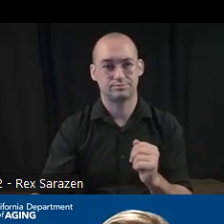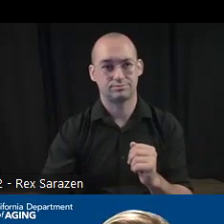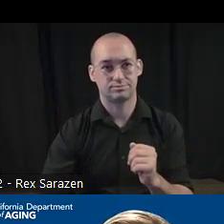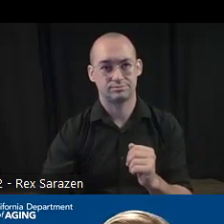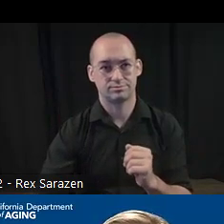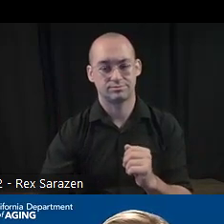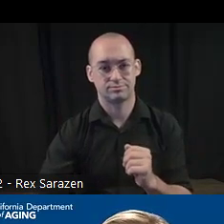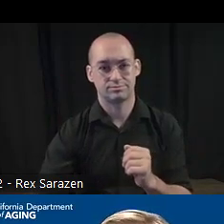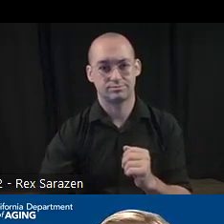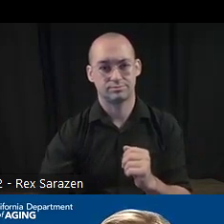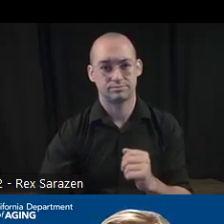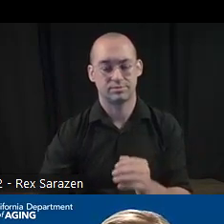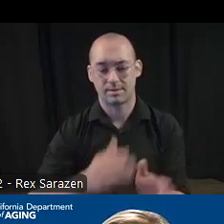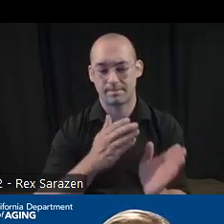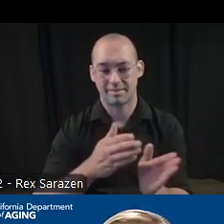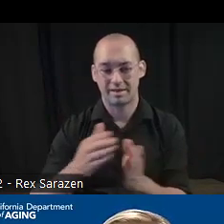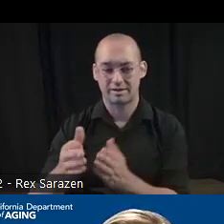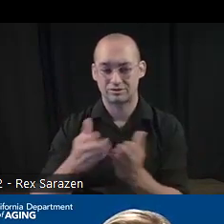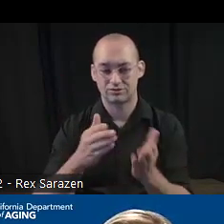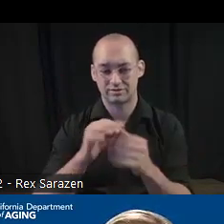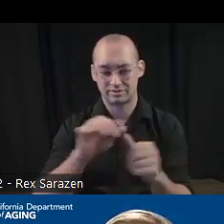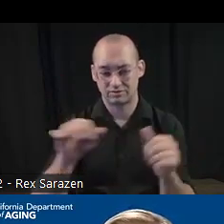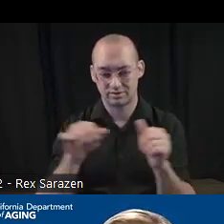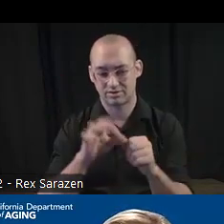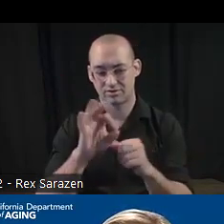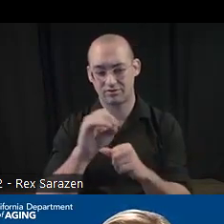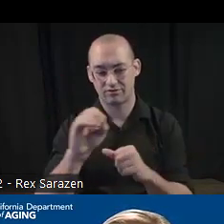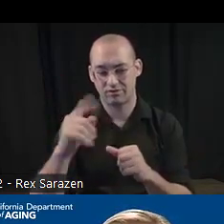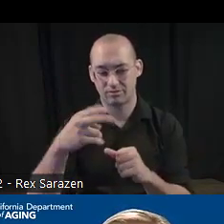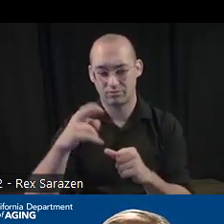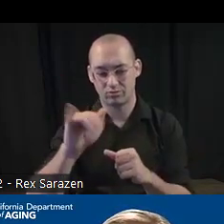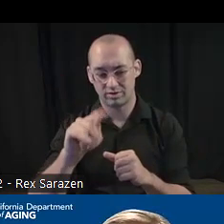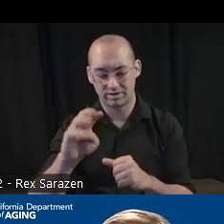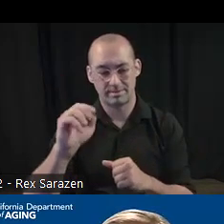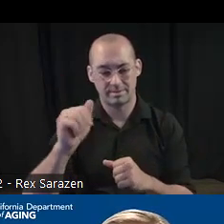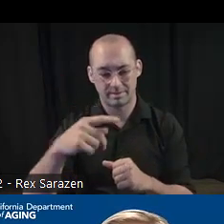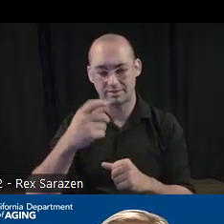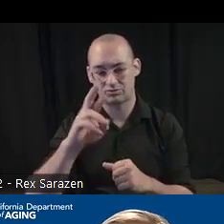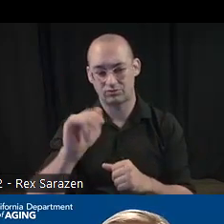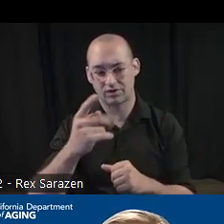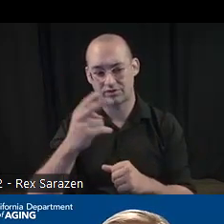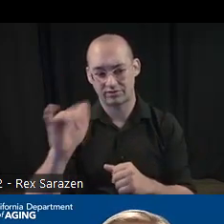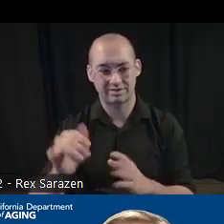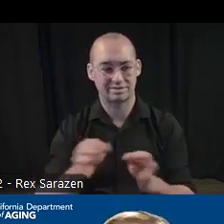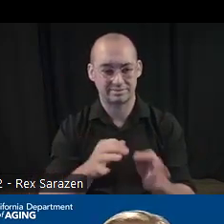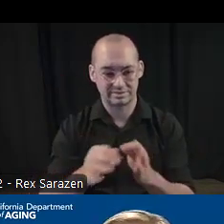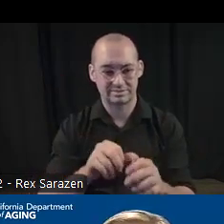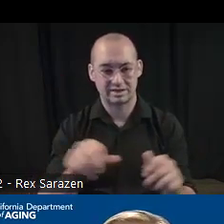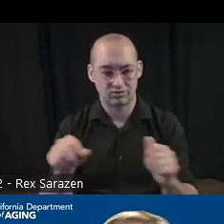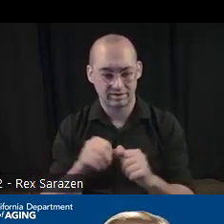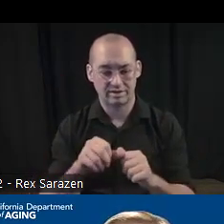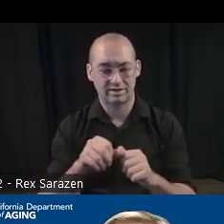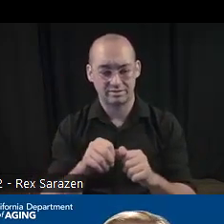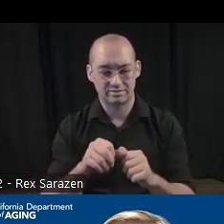service area? That's the footprint or the map or the geography that defines an area in